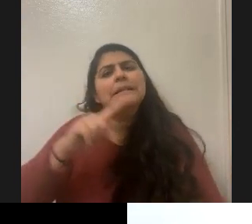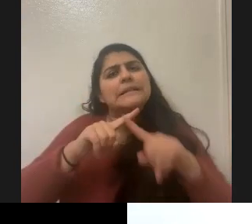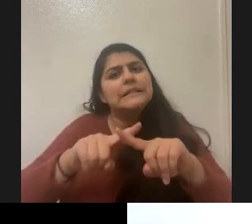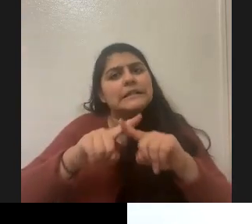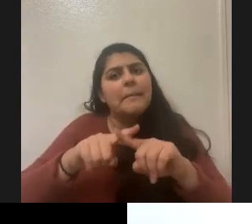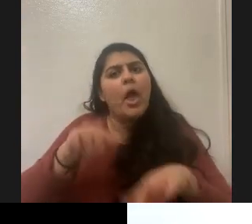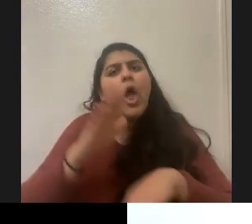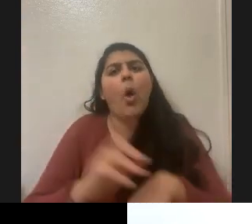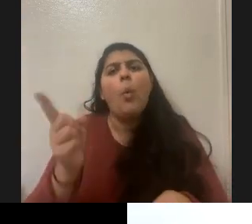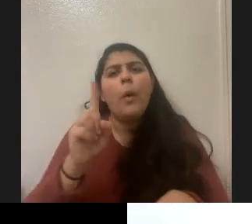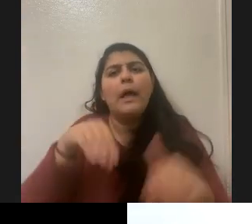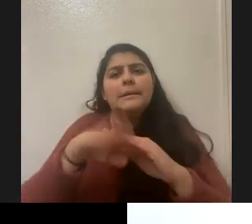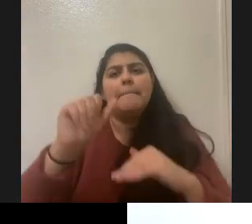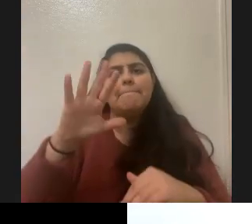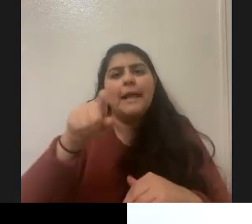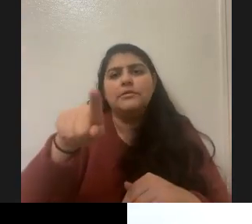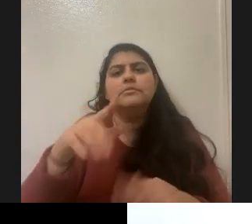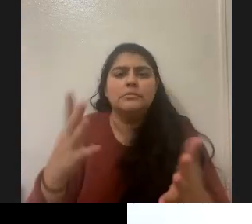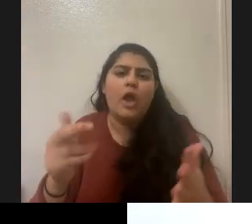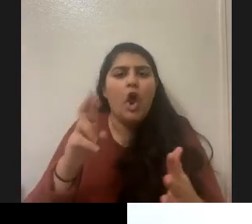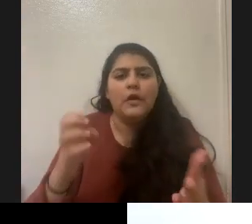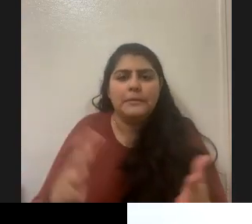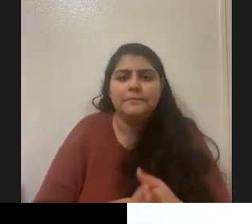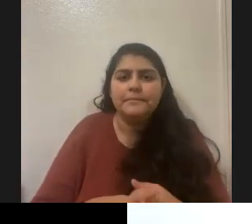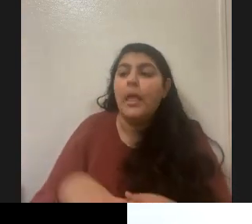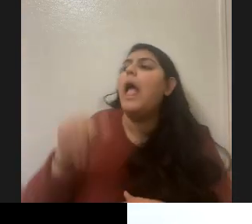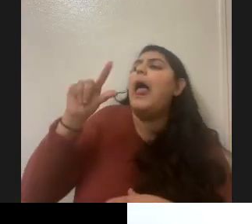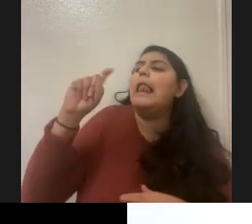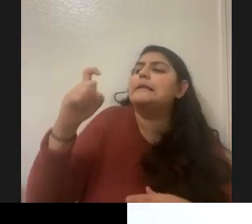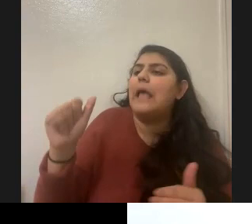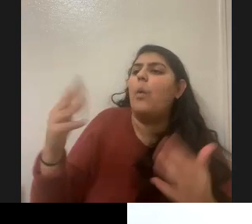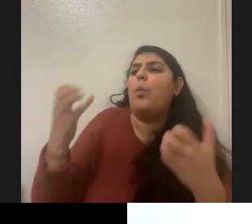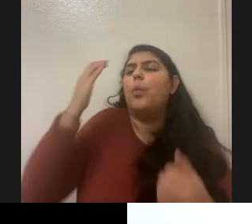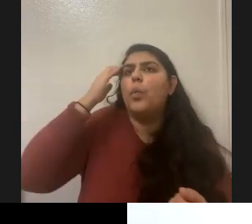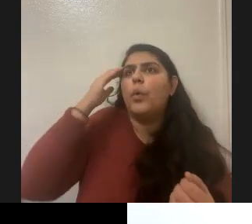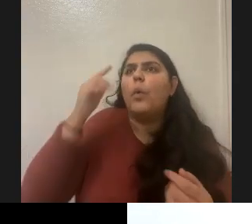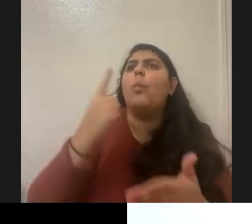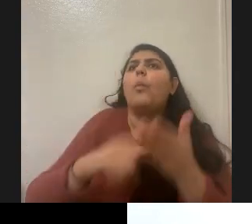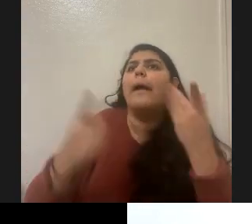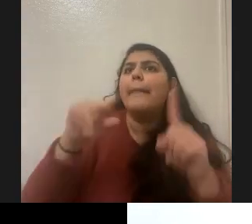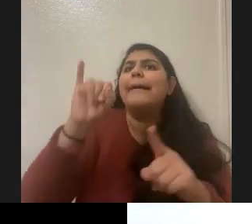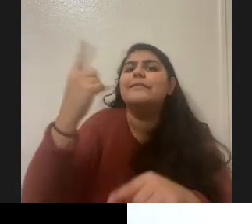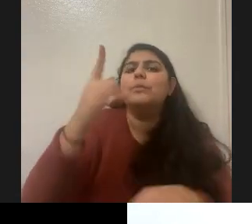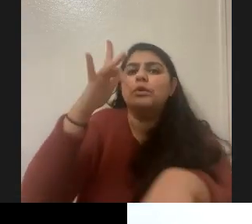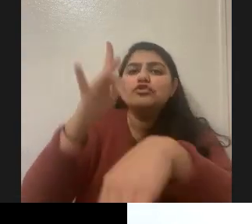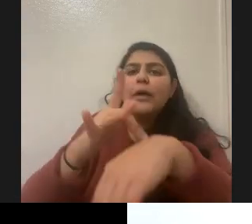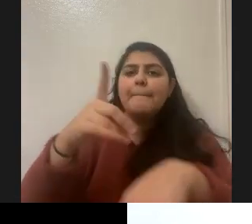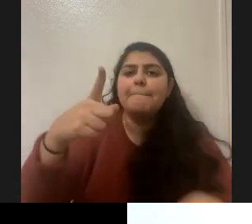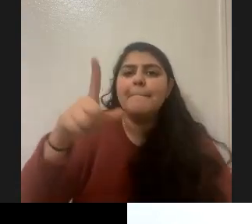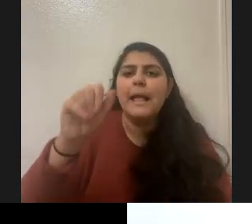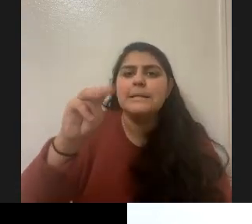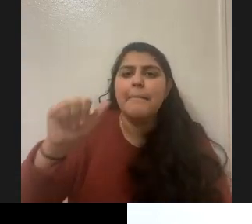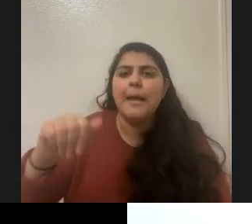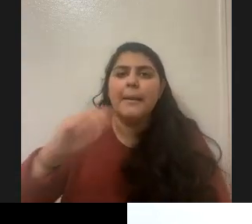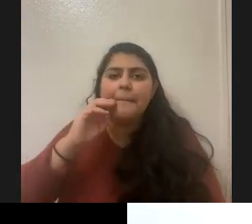are in space for sure. Sure. Alexa would like to know what could happen if someone touched plasma?